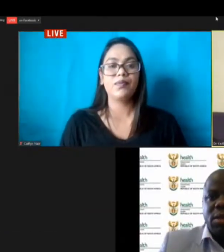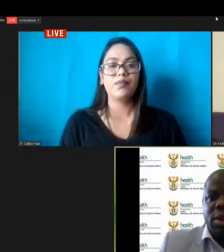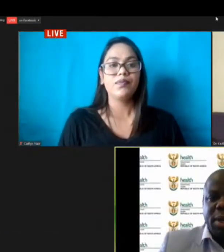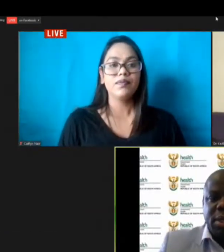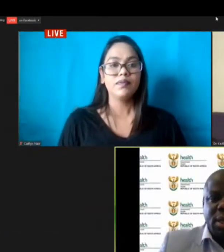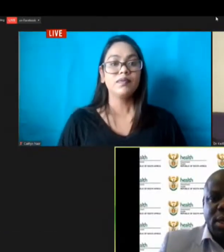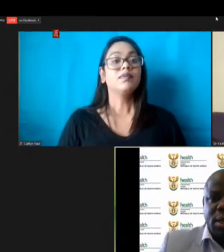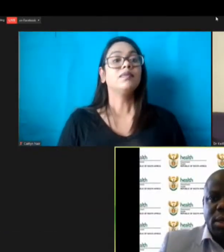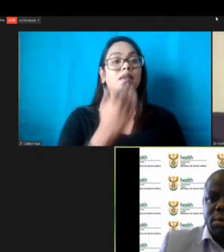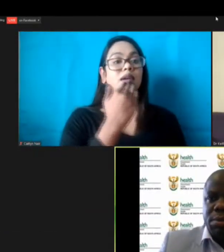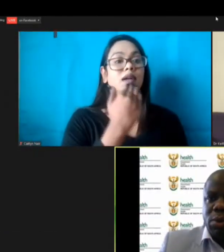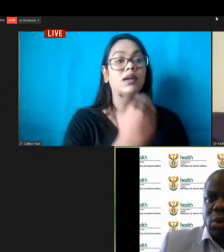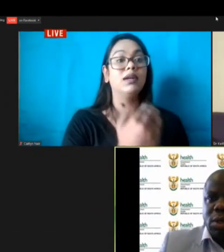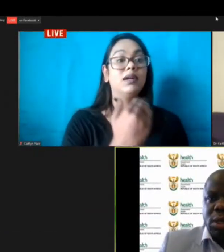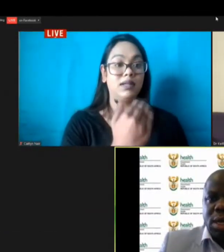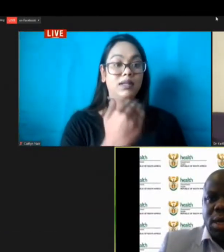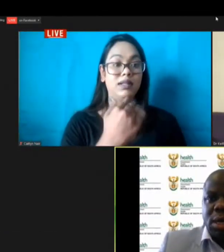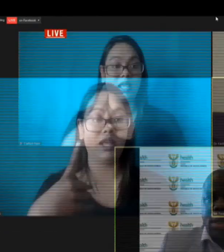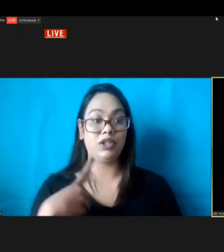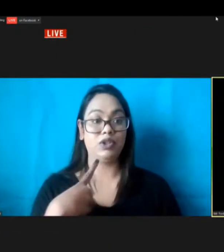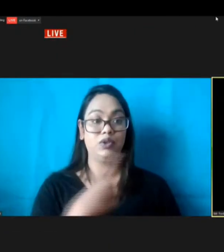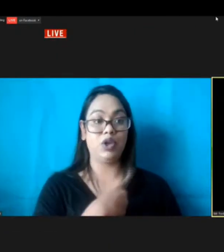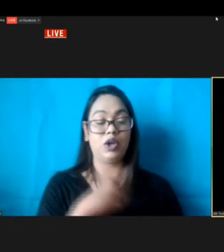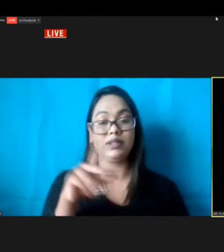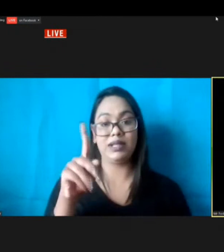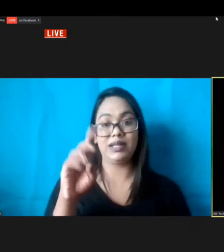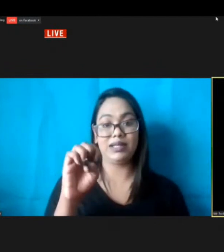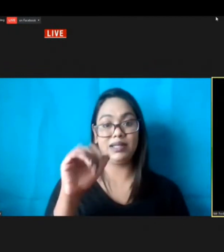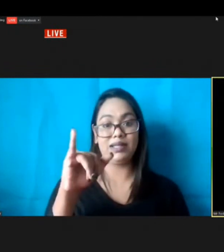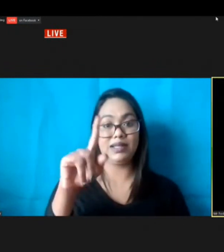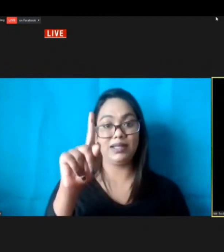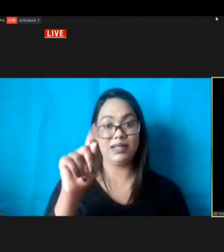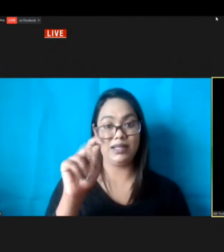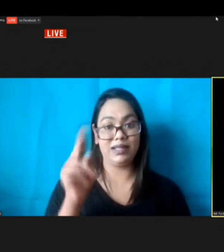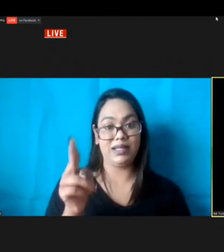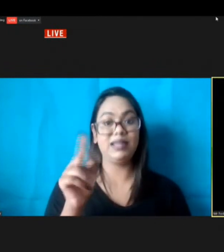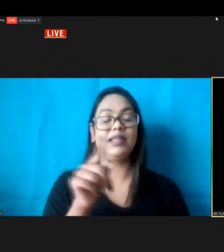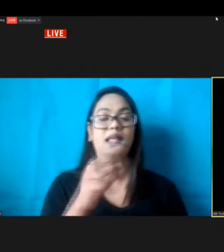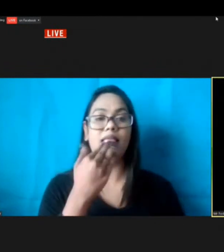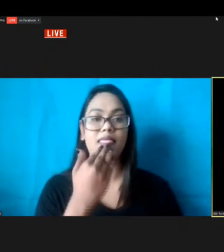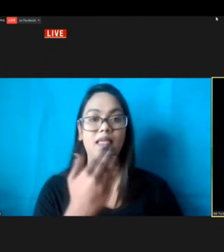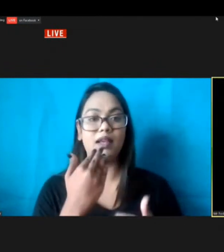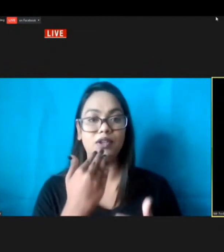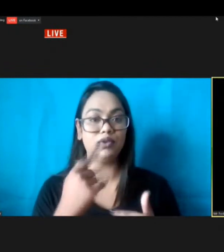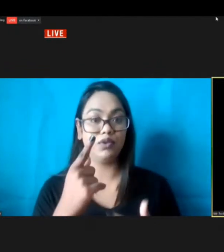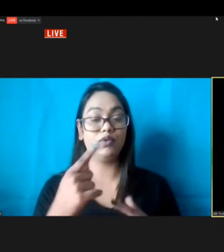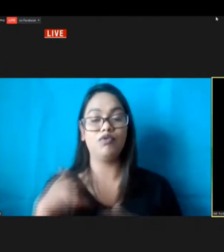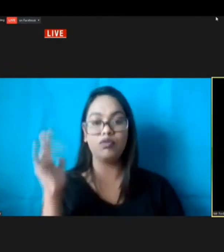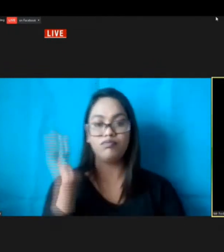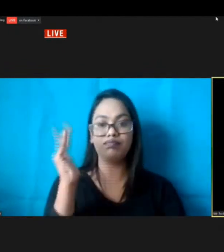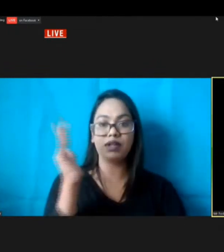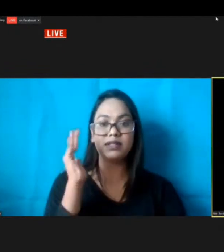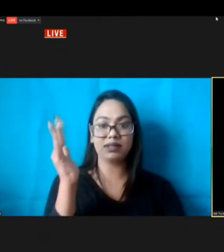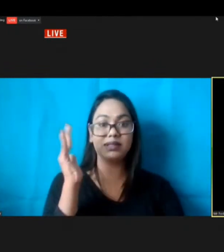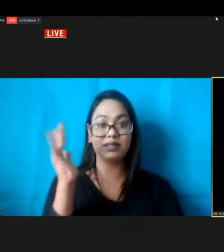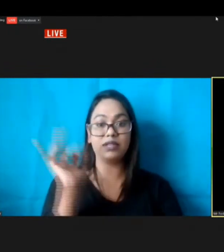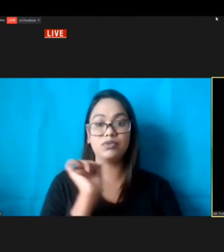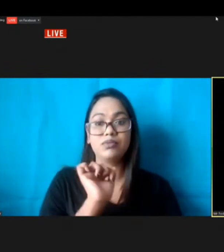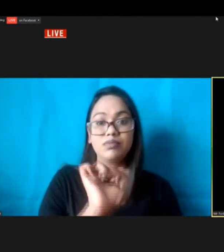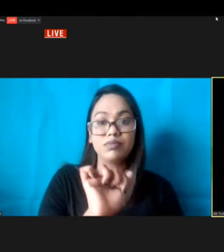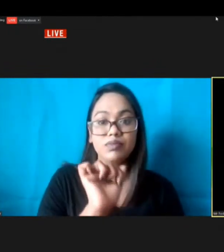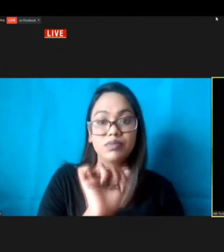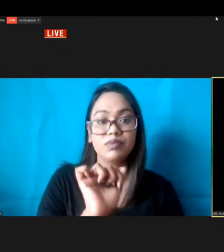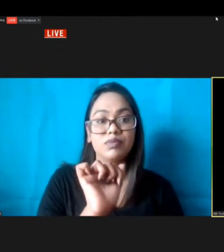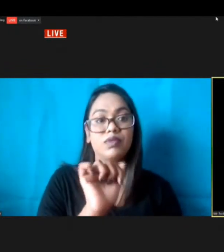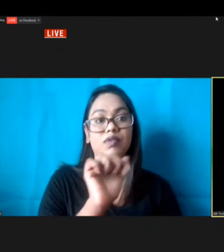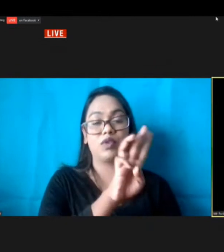Thanks very much, Dr. Keith Klute, for that presentation on the state of readiness as far as the province of the Western